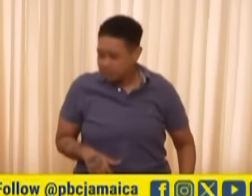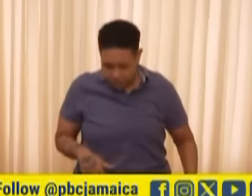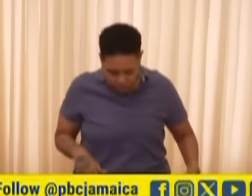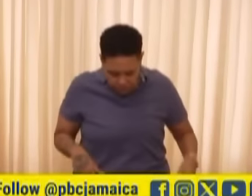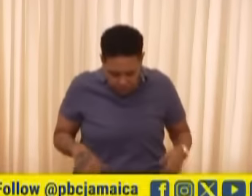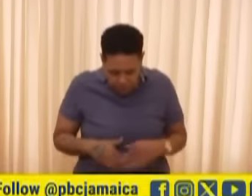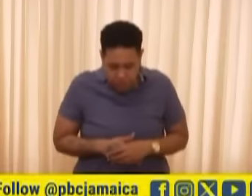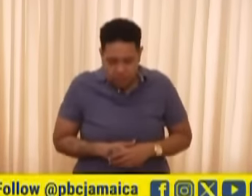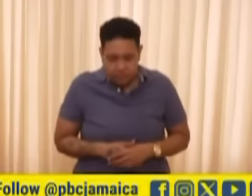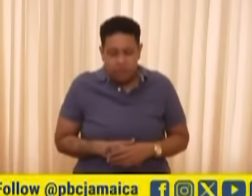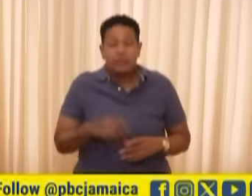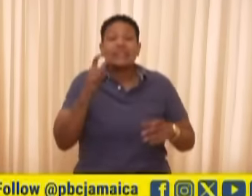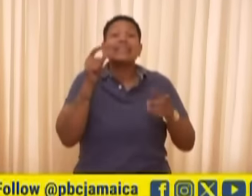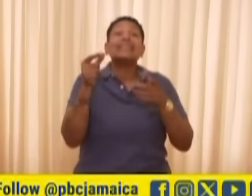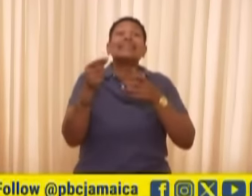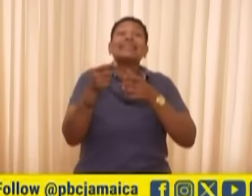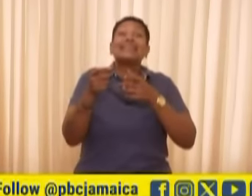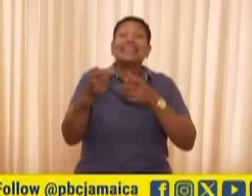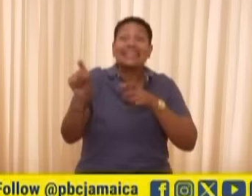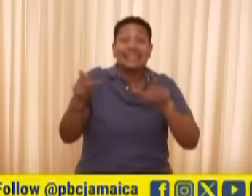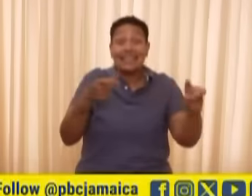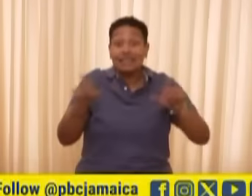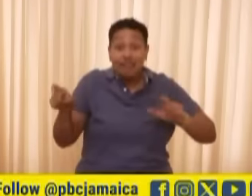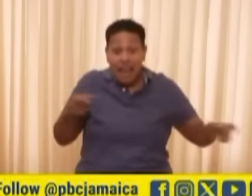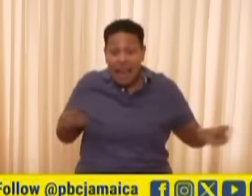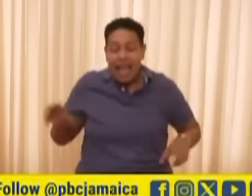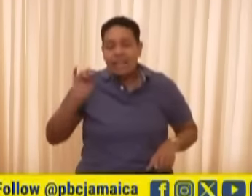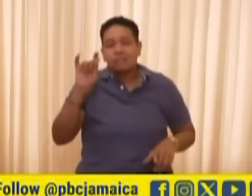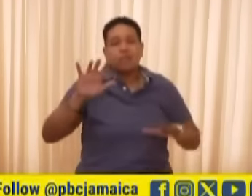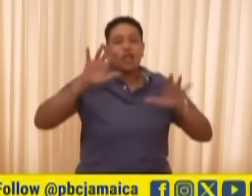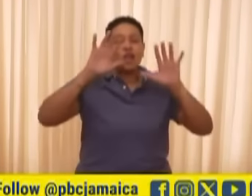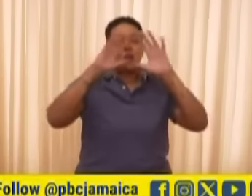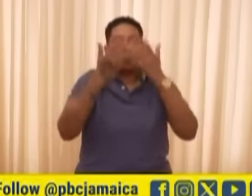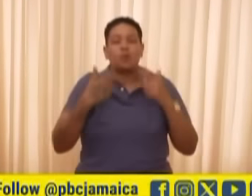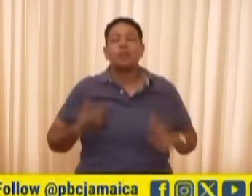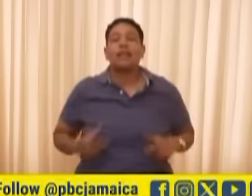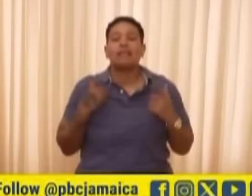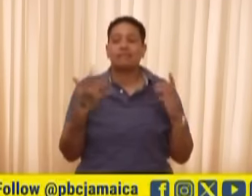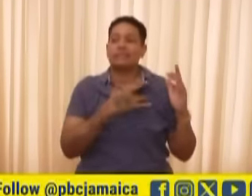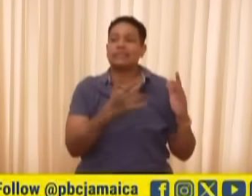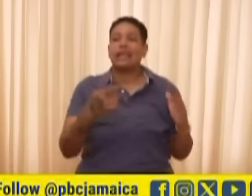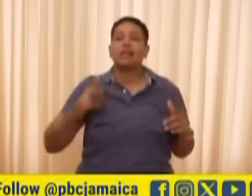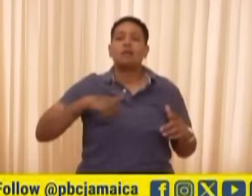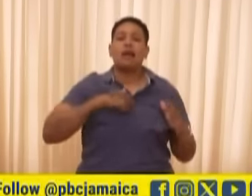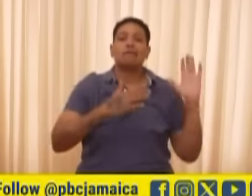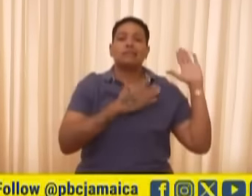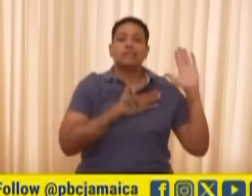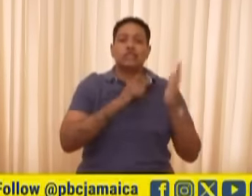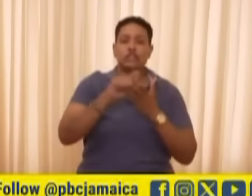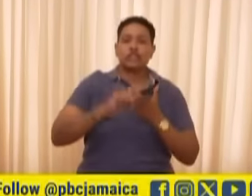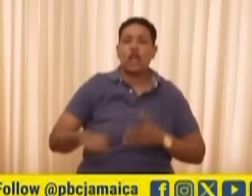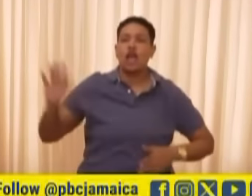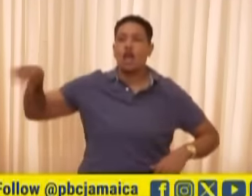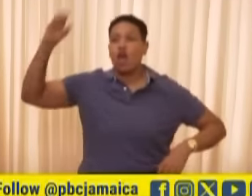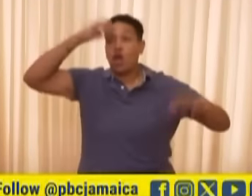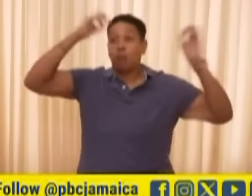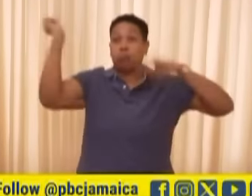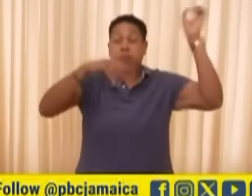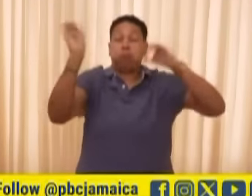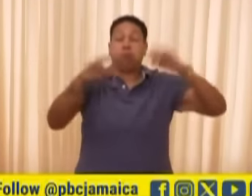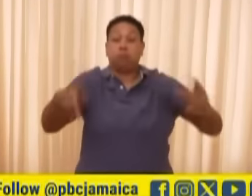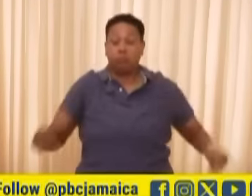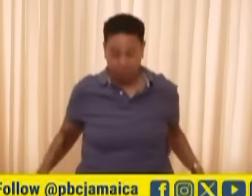decentralized media world in which we live in, where technically we have citizen journalists and every opinion